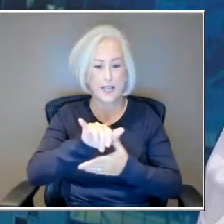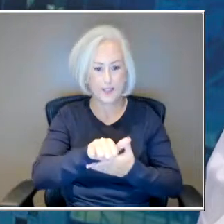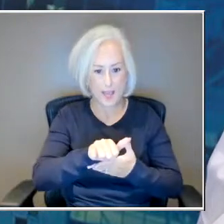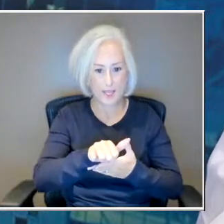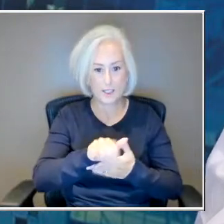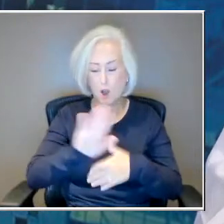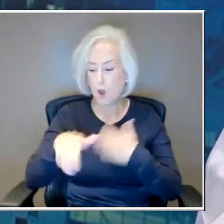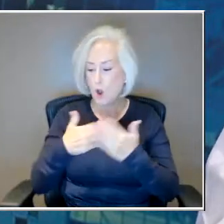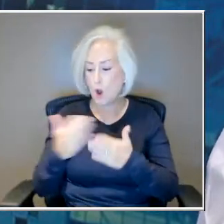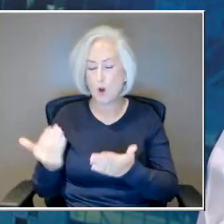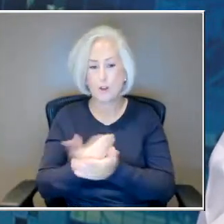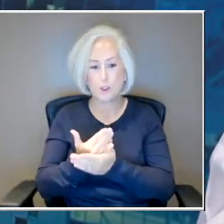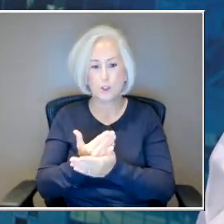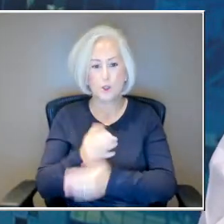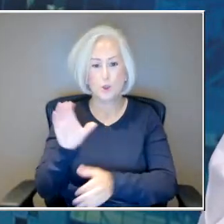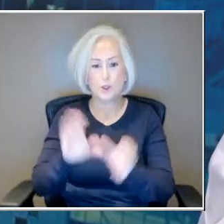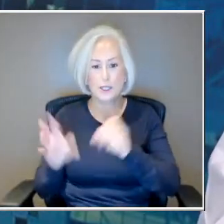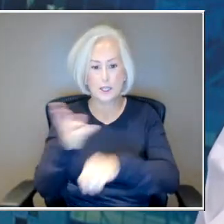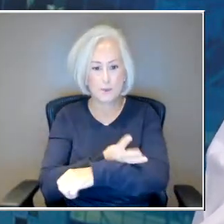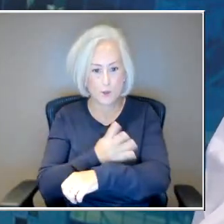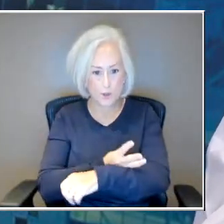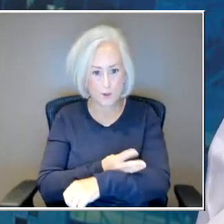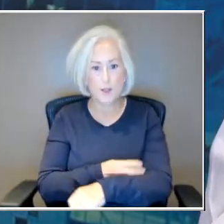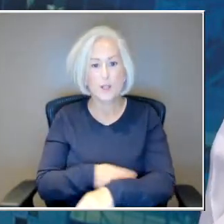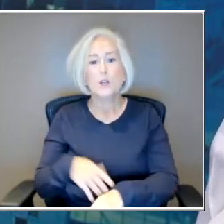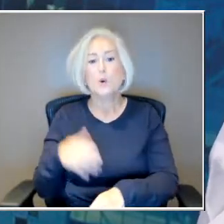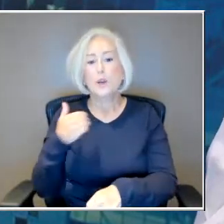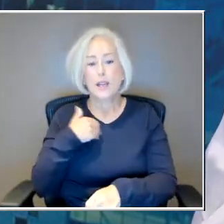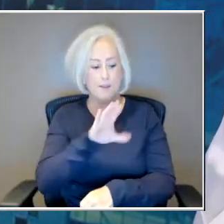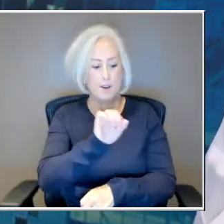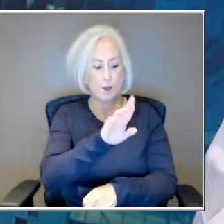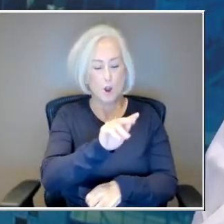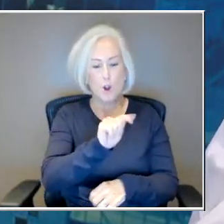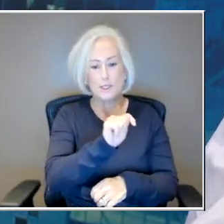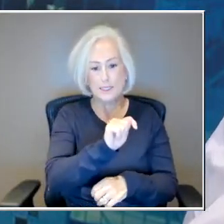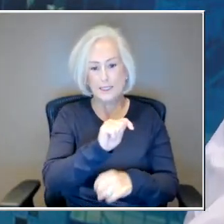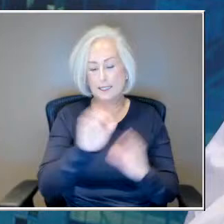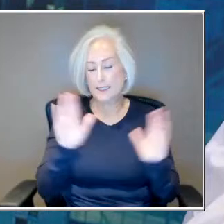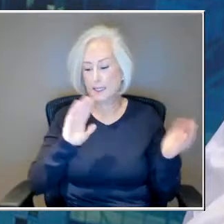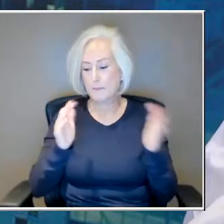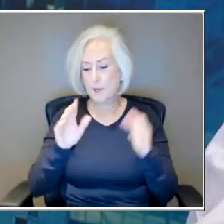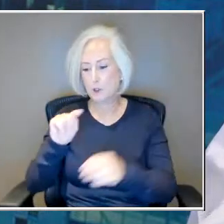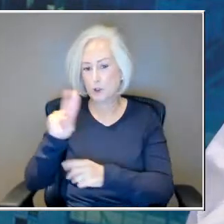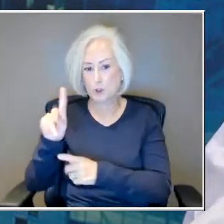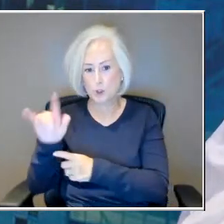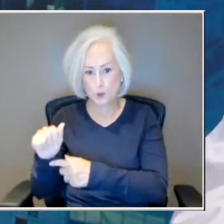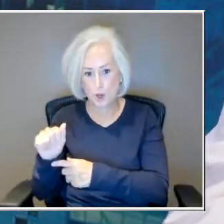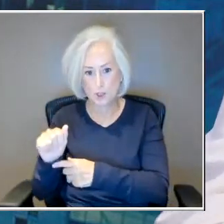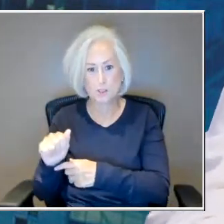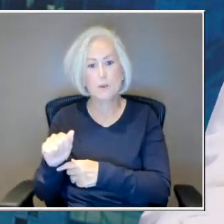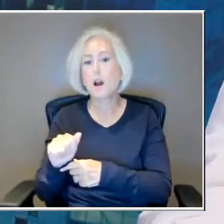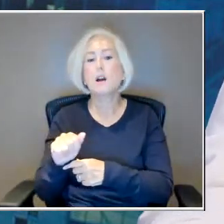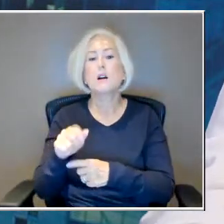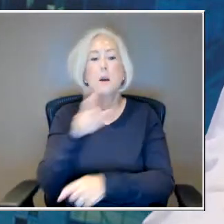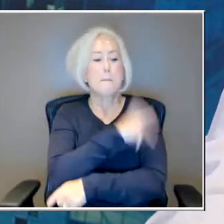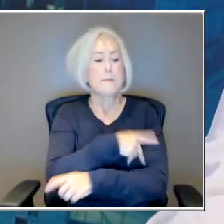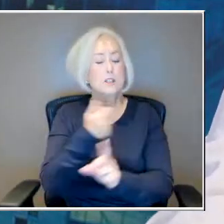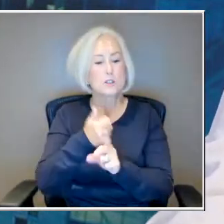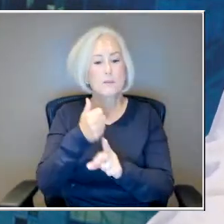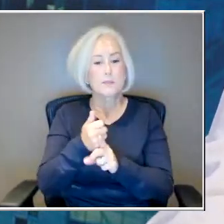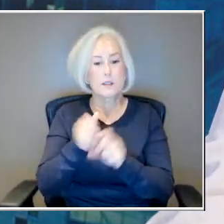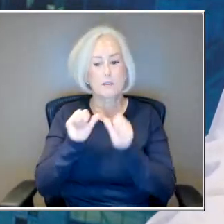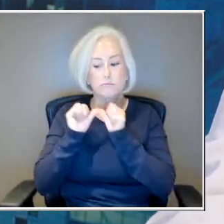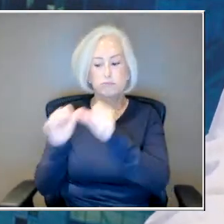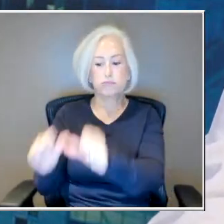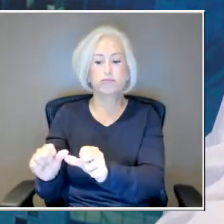trial ongoing right now between CAR T versus transplant. The good news is that for a lot of patients for transplant, patients can stay in remission for at